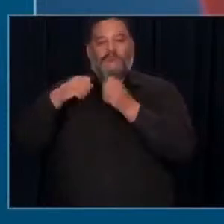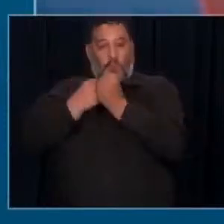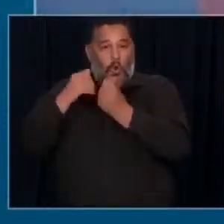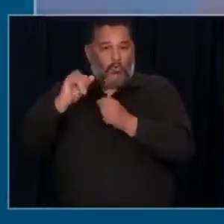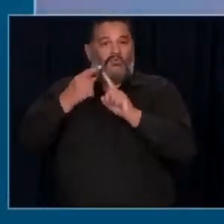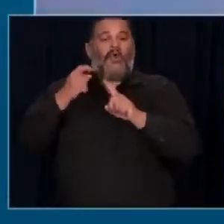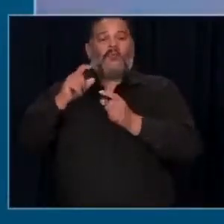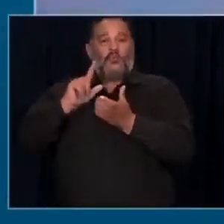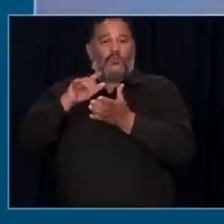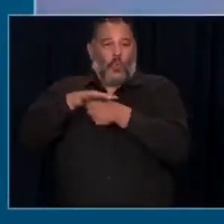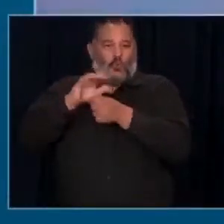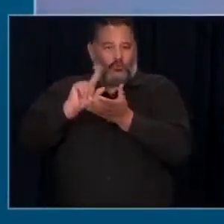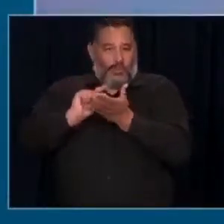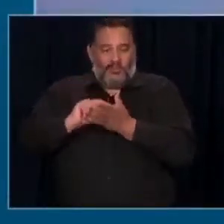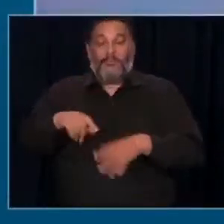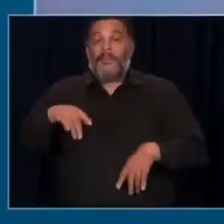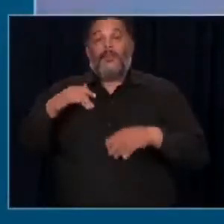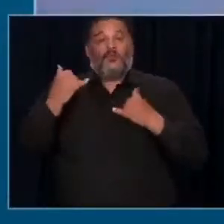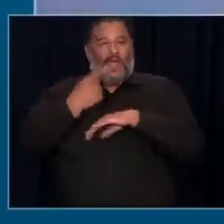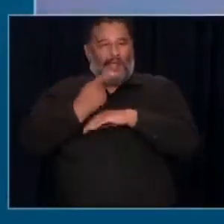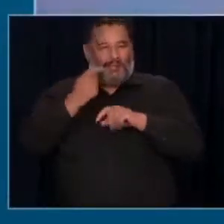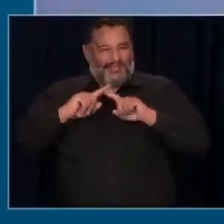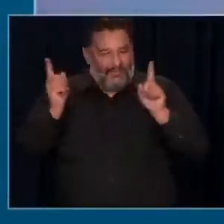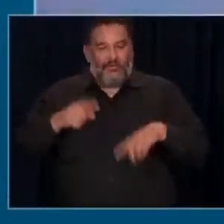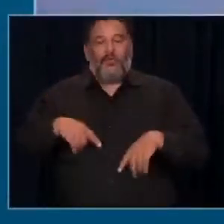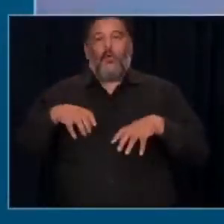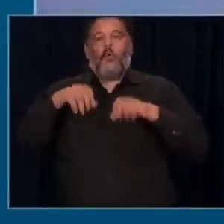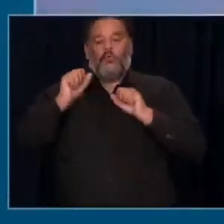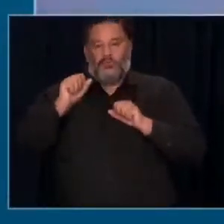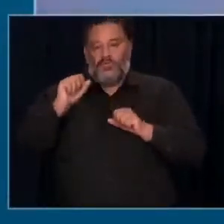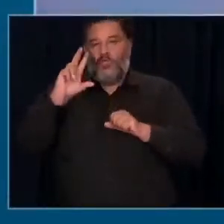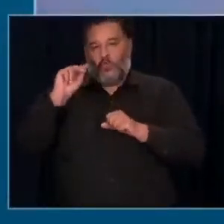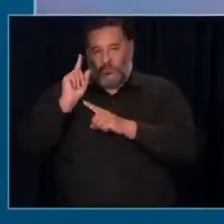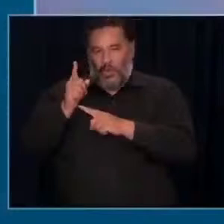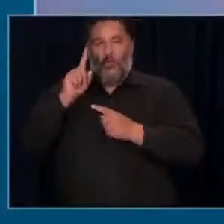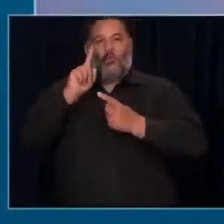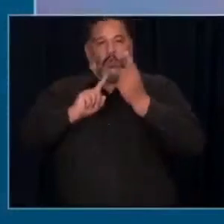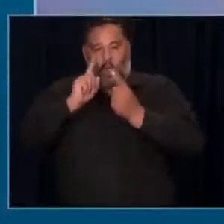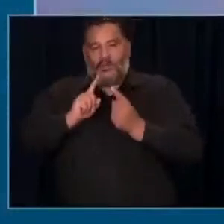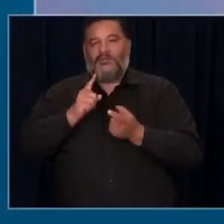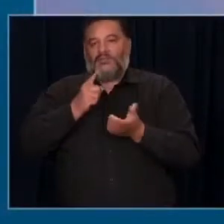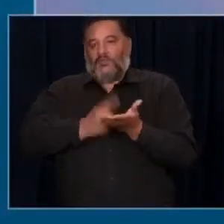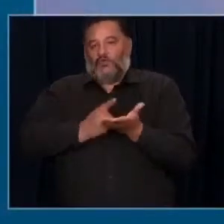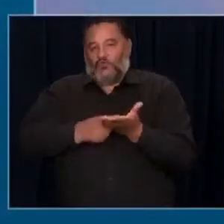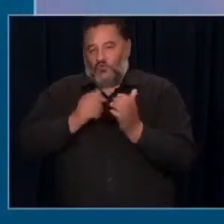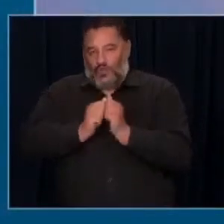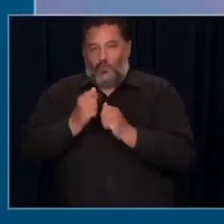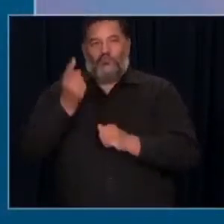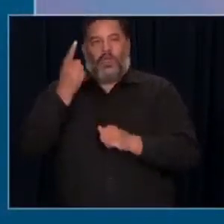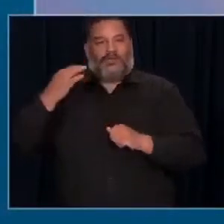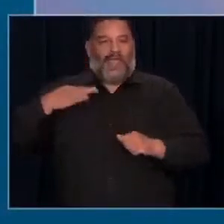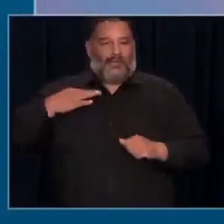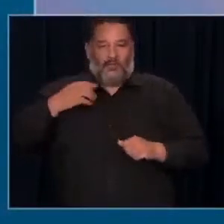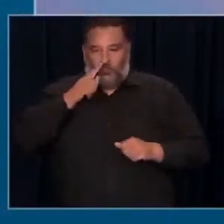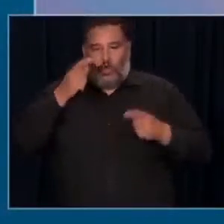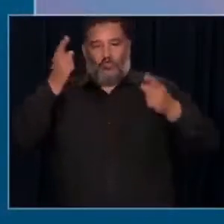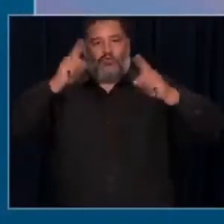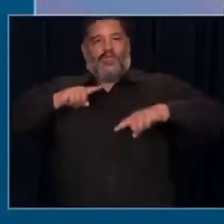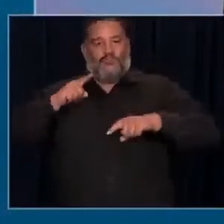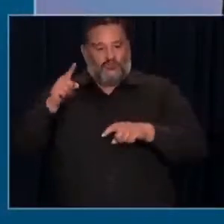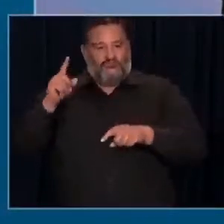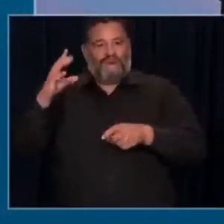newspapers. The format's a little different today. We're hosting a 30-minute one-on-one discussion with the one candidate who has agreed to